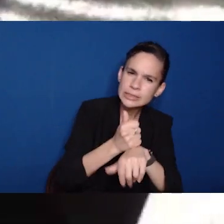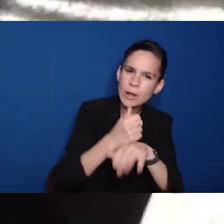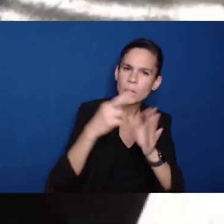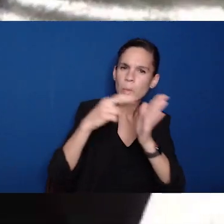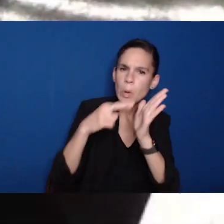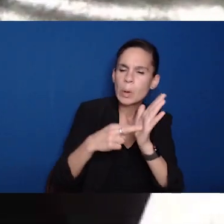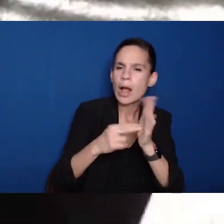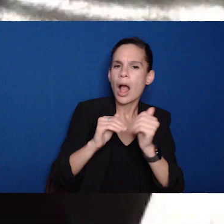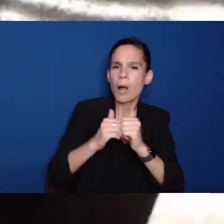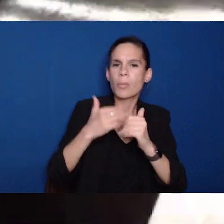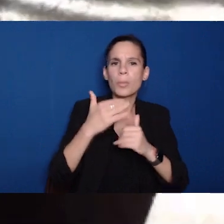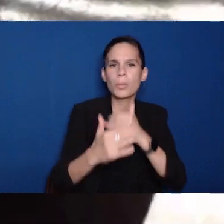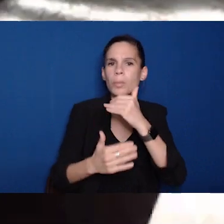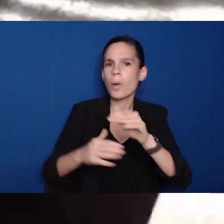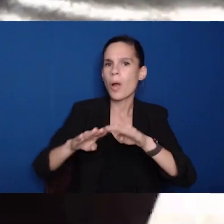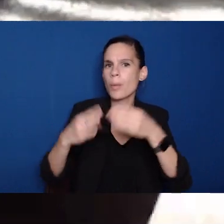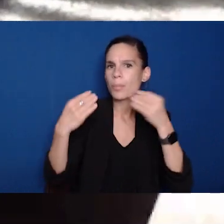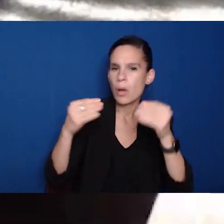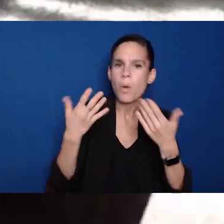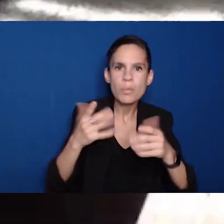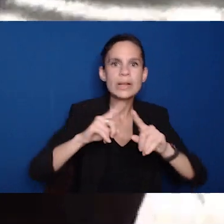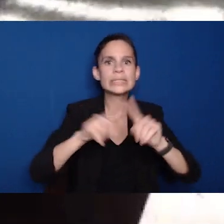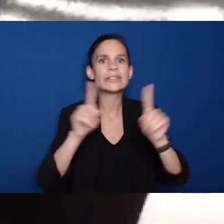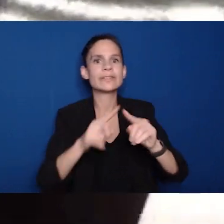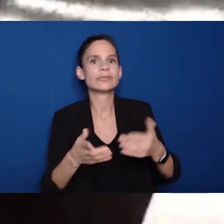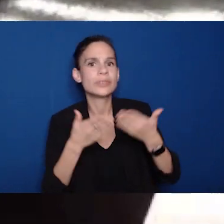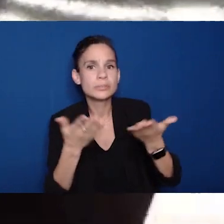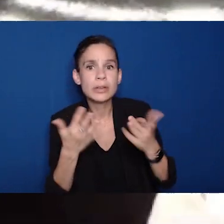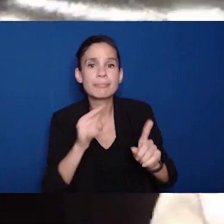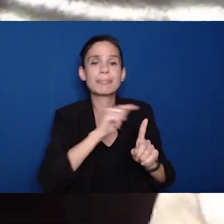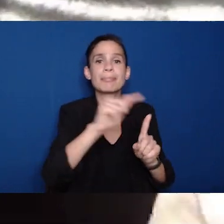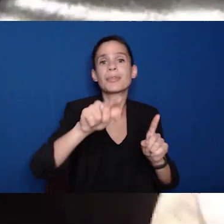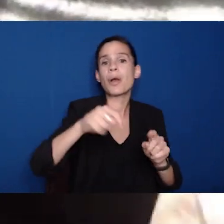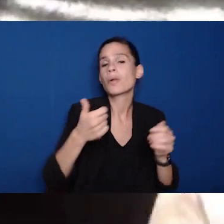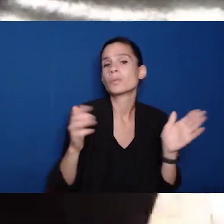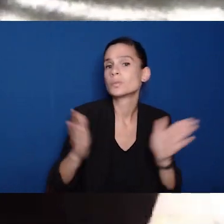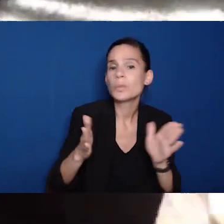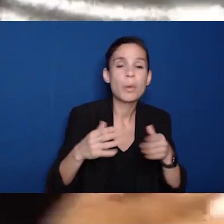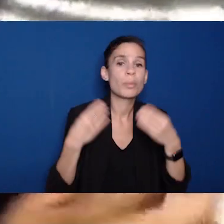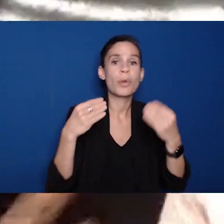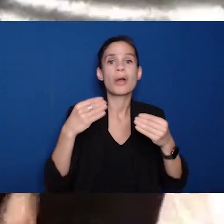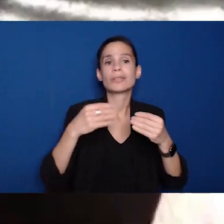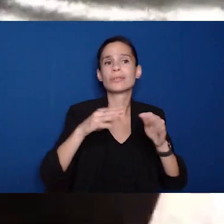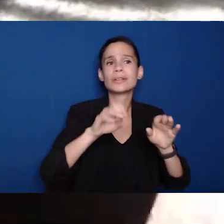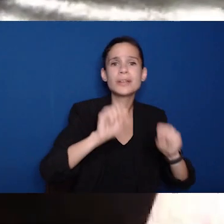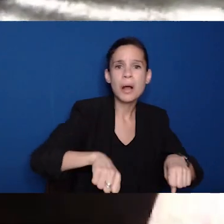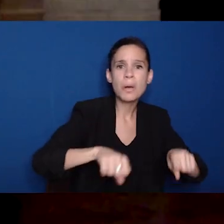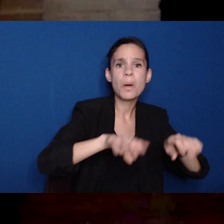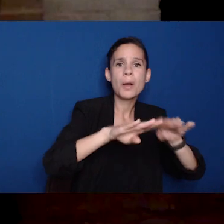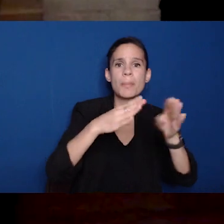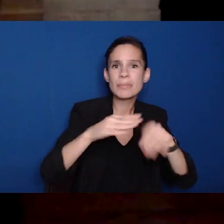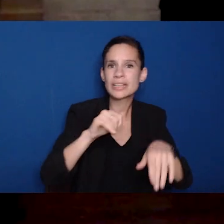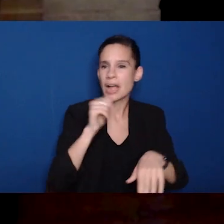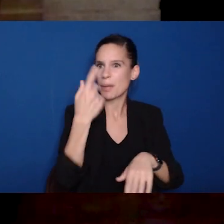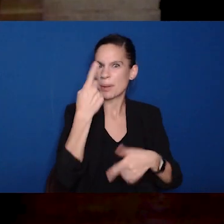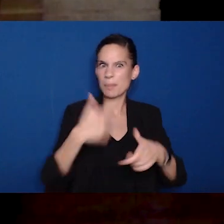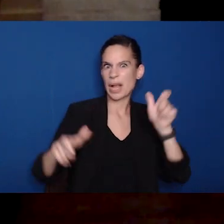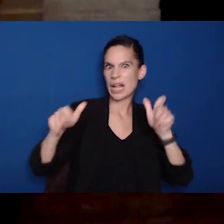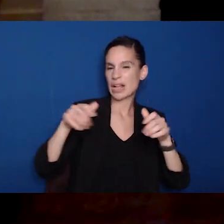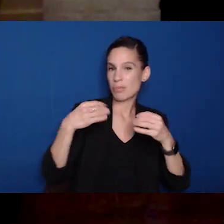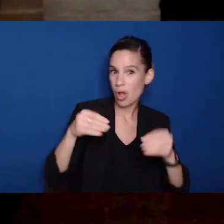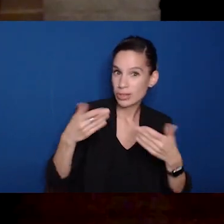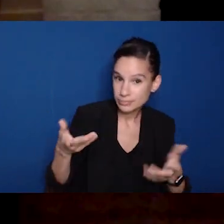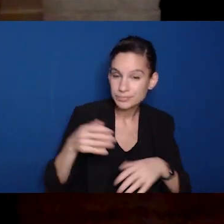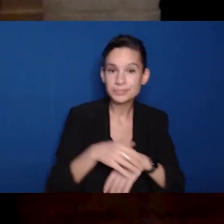of guidance in terms of order. And then the other request was maybe open other markets that are smaller around the city. Instead of